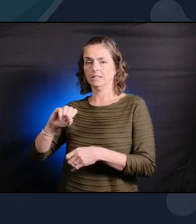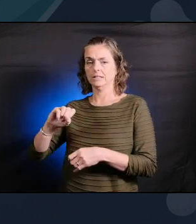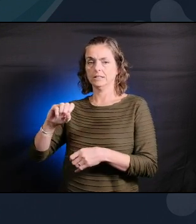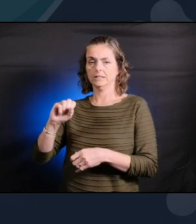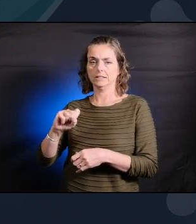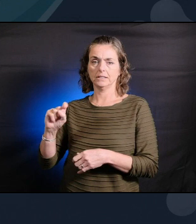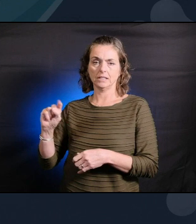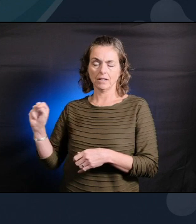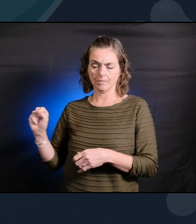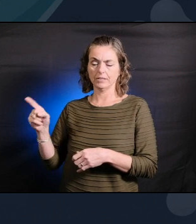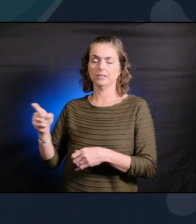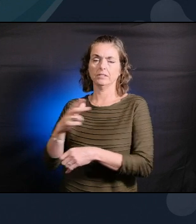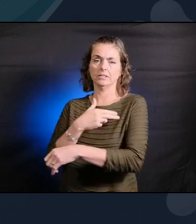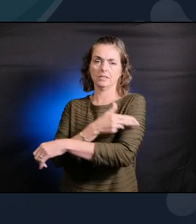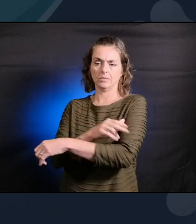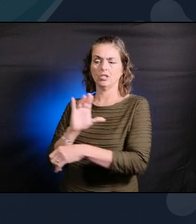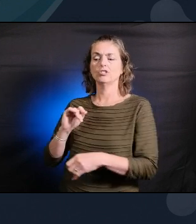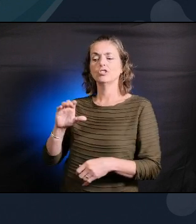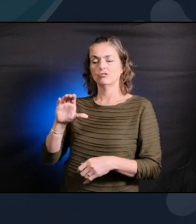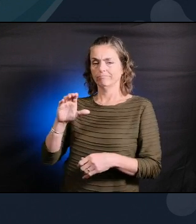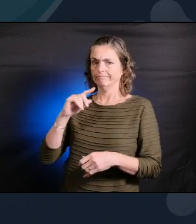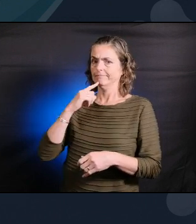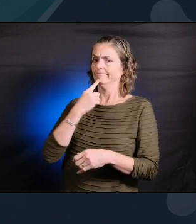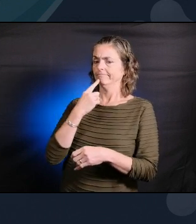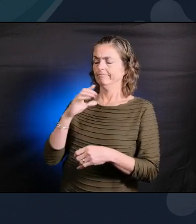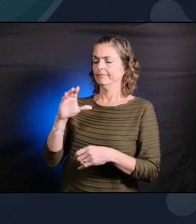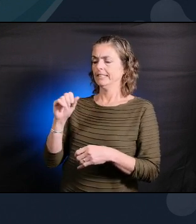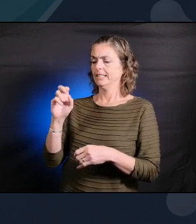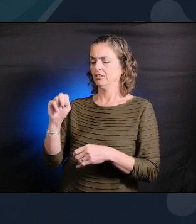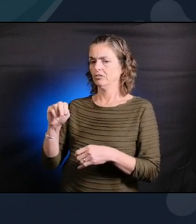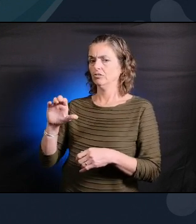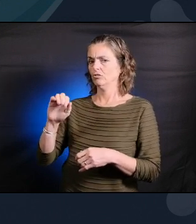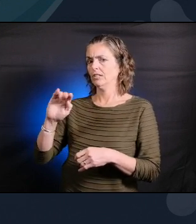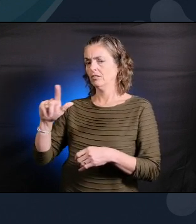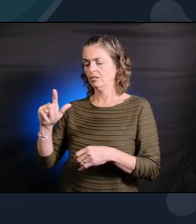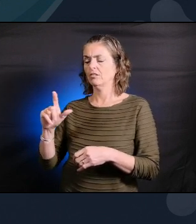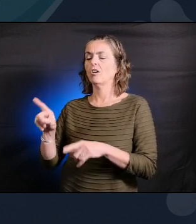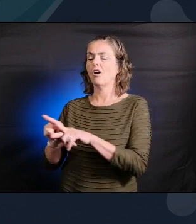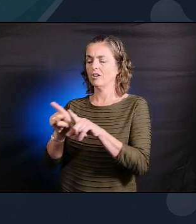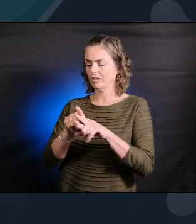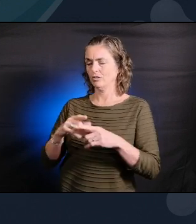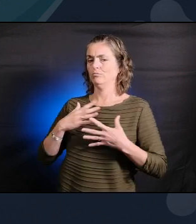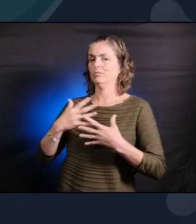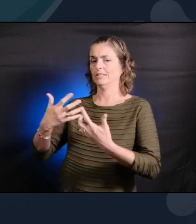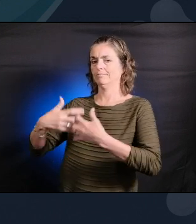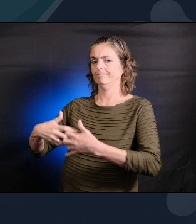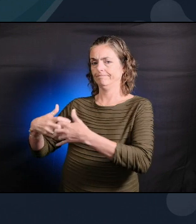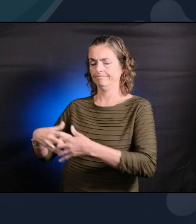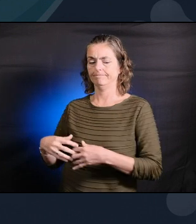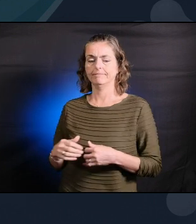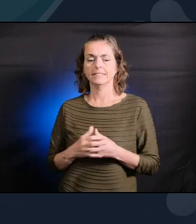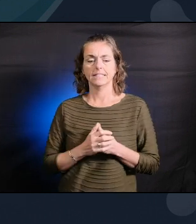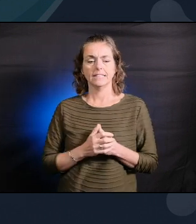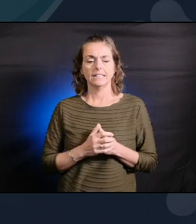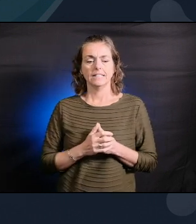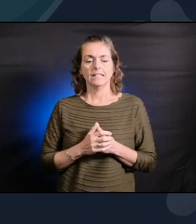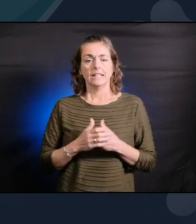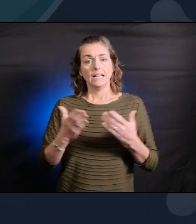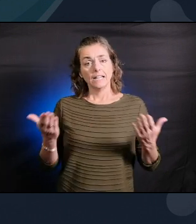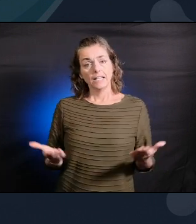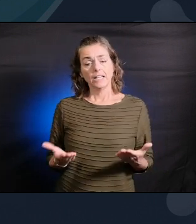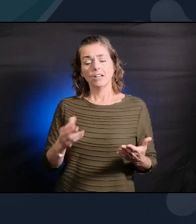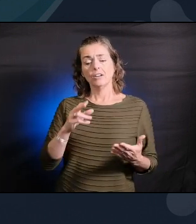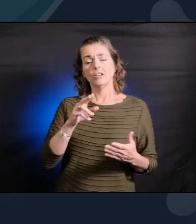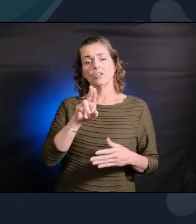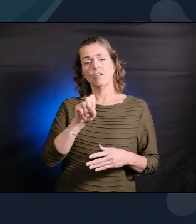critical condition, also on a ventilator. As Virgin Islanders, it is deeply within our values to take